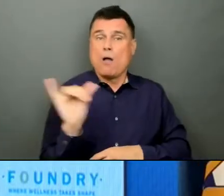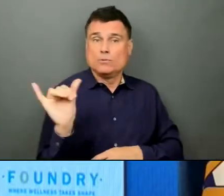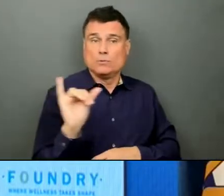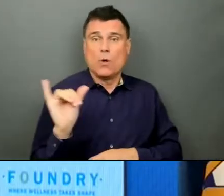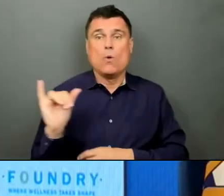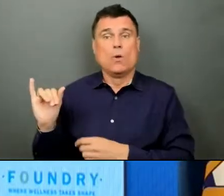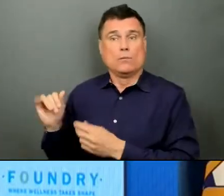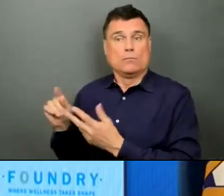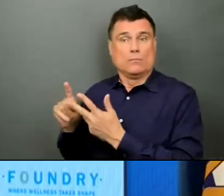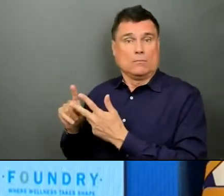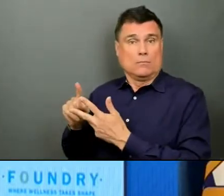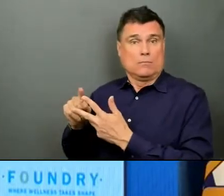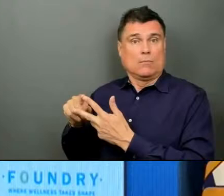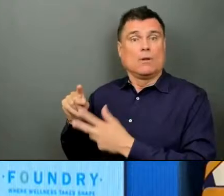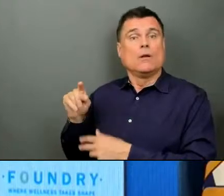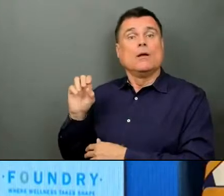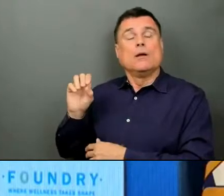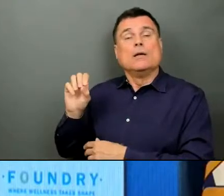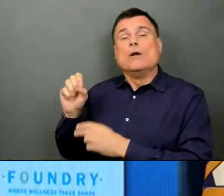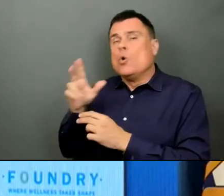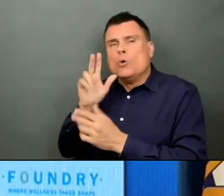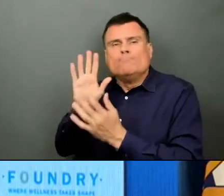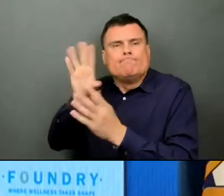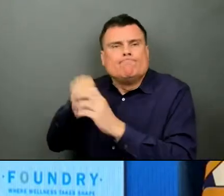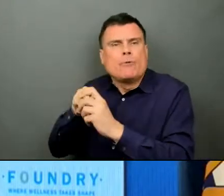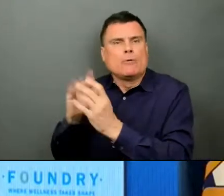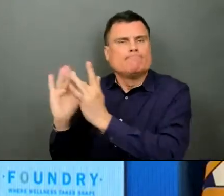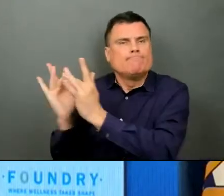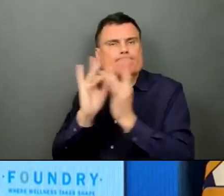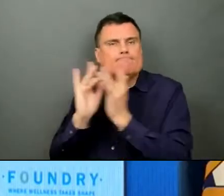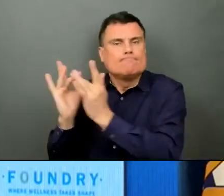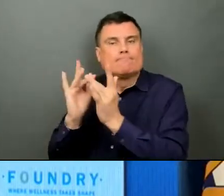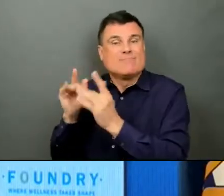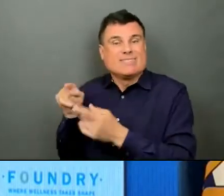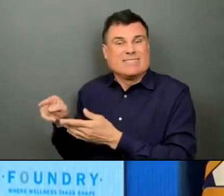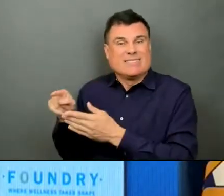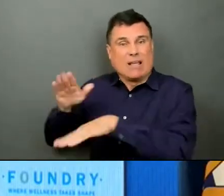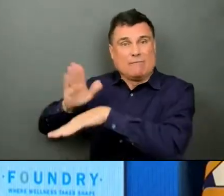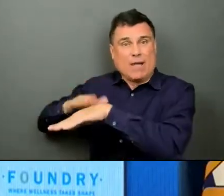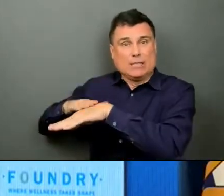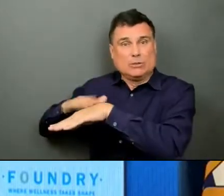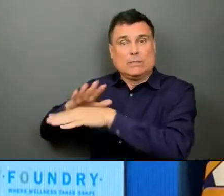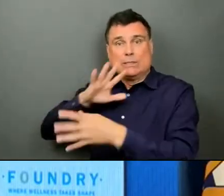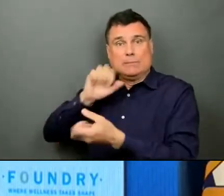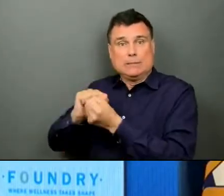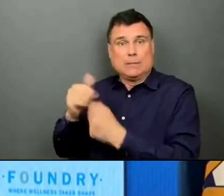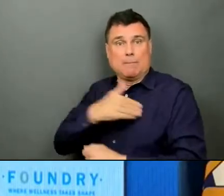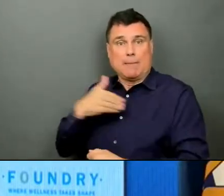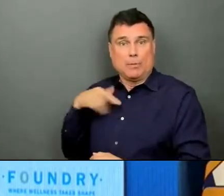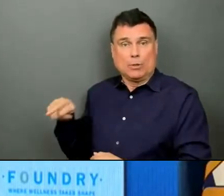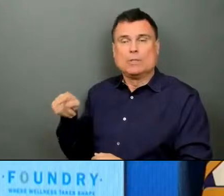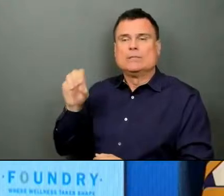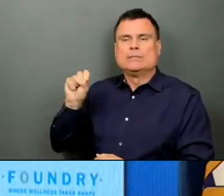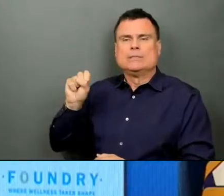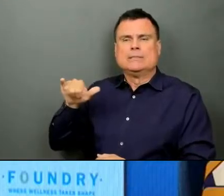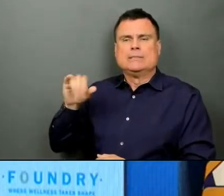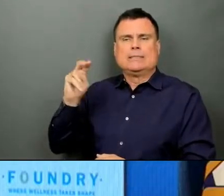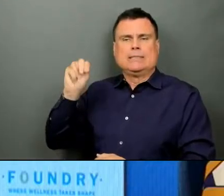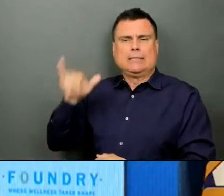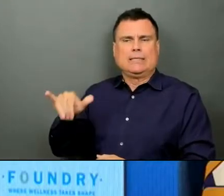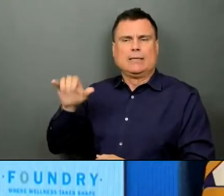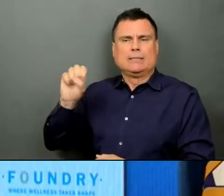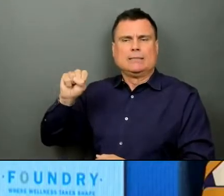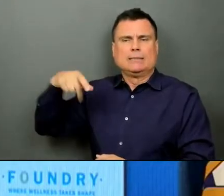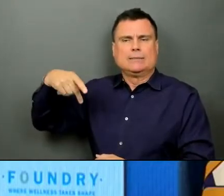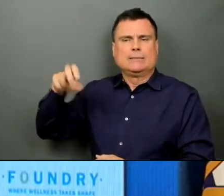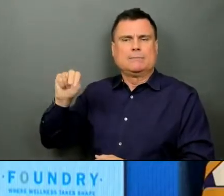peer supporter with Foundry BC. It means a lot to be here with this range of people, both in person